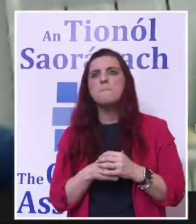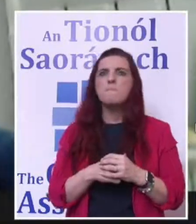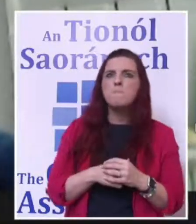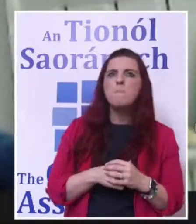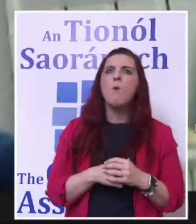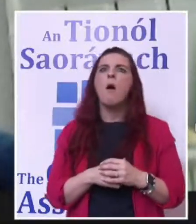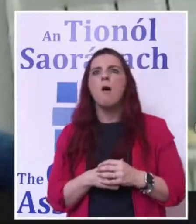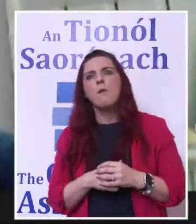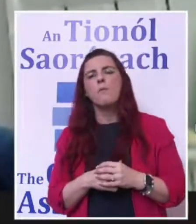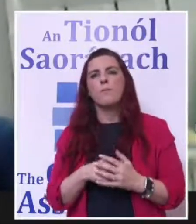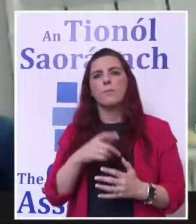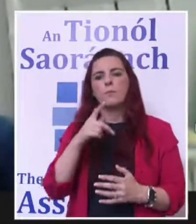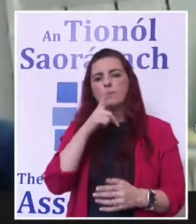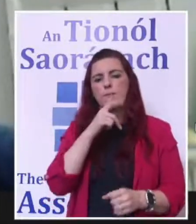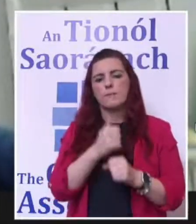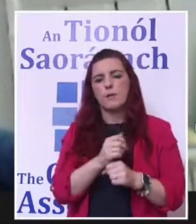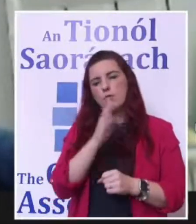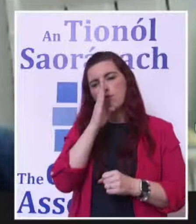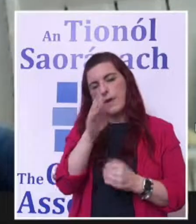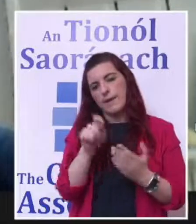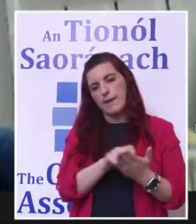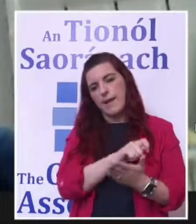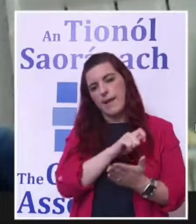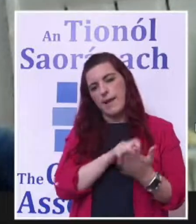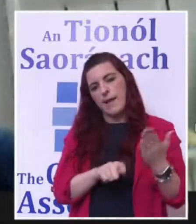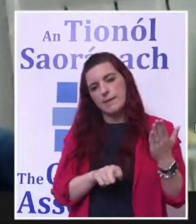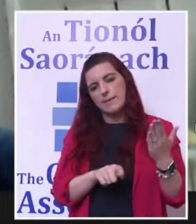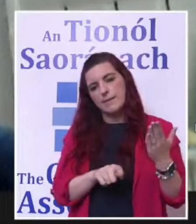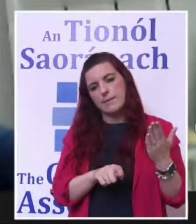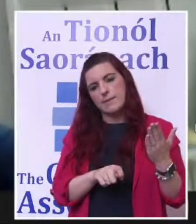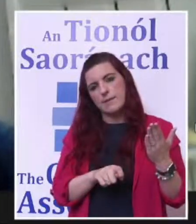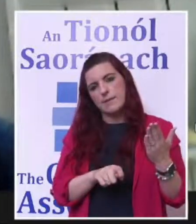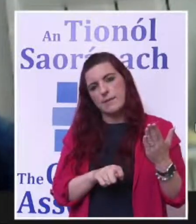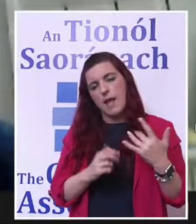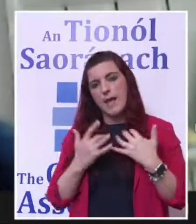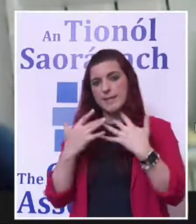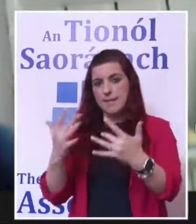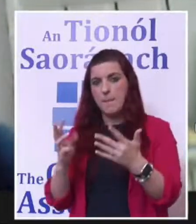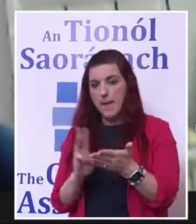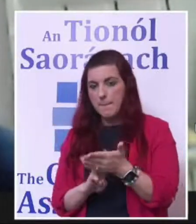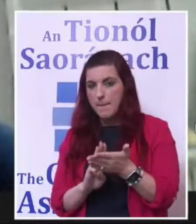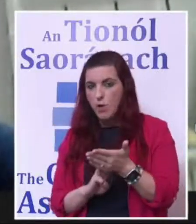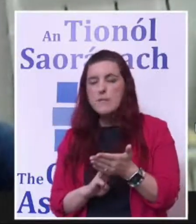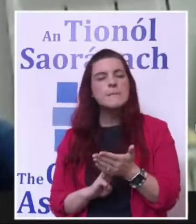the question of directly elected assembly members, I'm